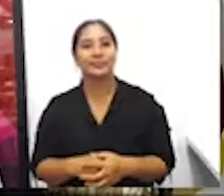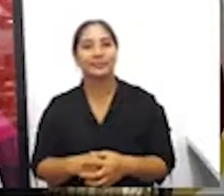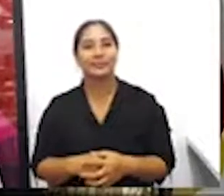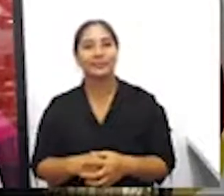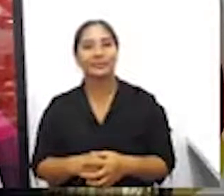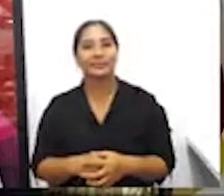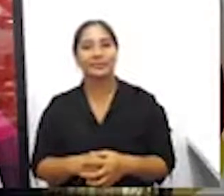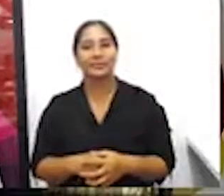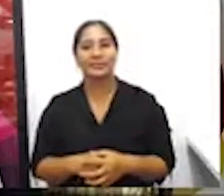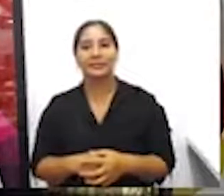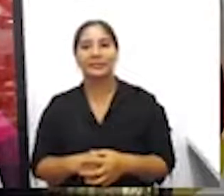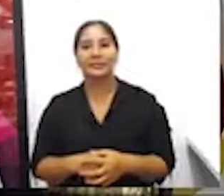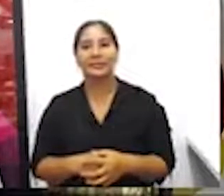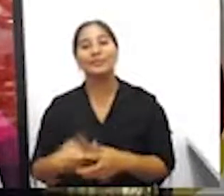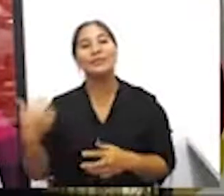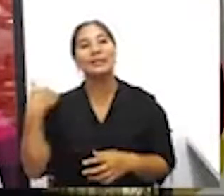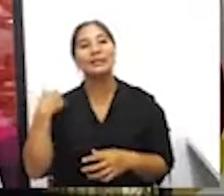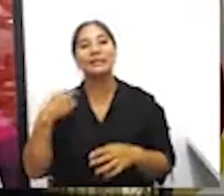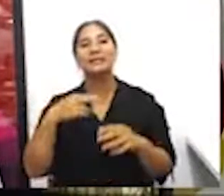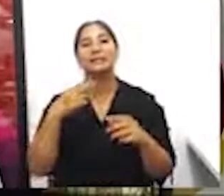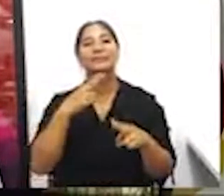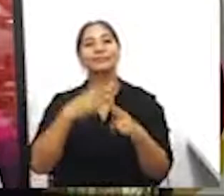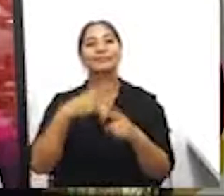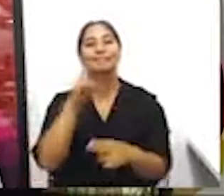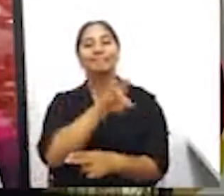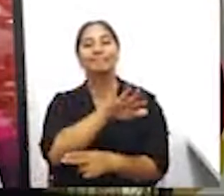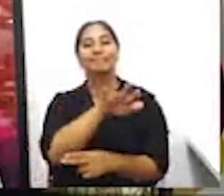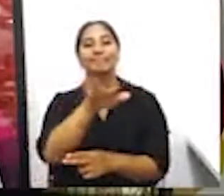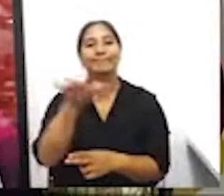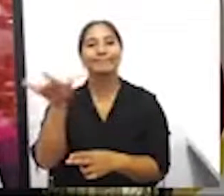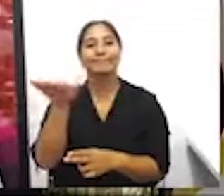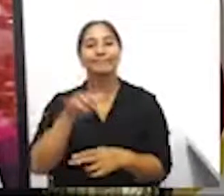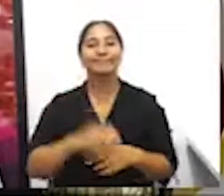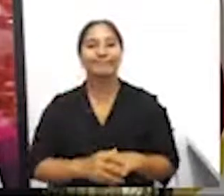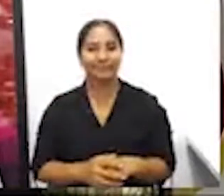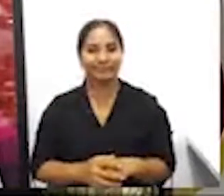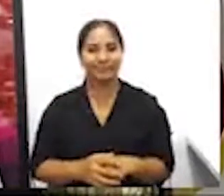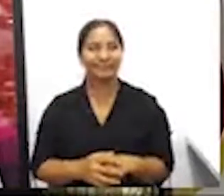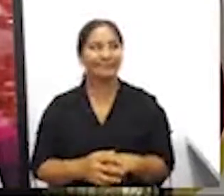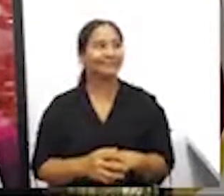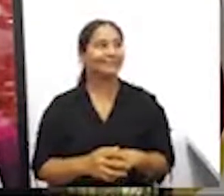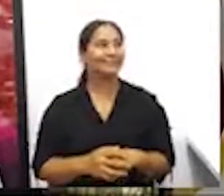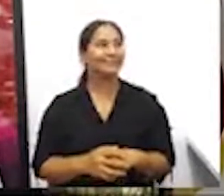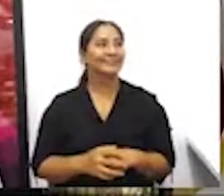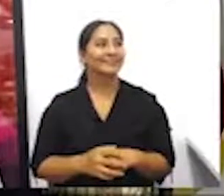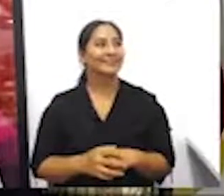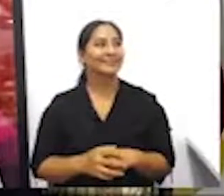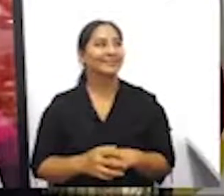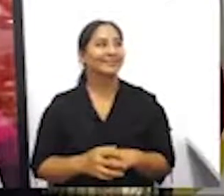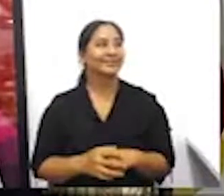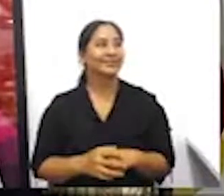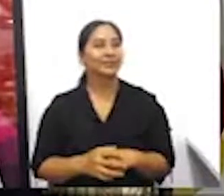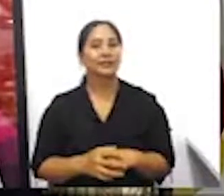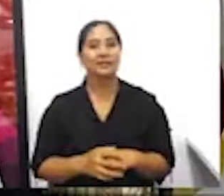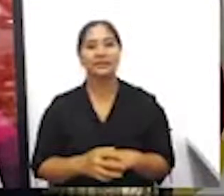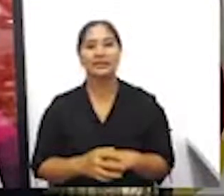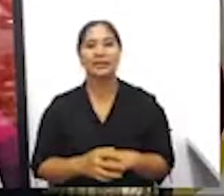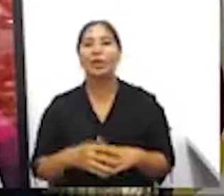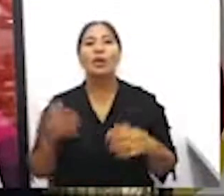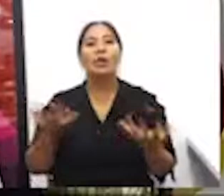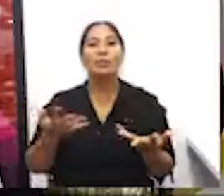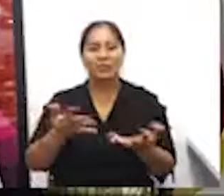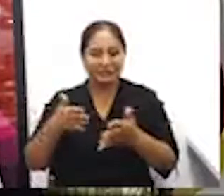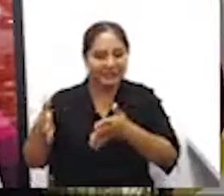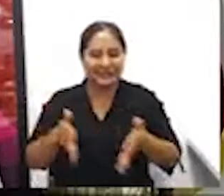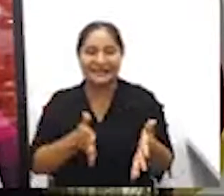Ko San. No, sorry if I pronounce the name not so right. No. So the question is, what is the best way